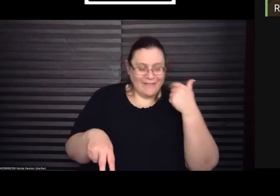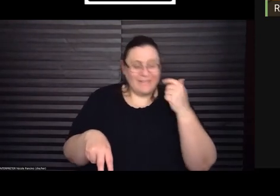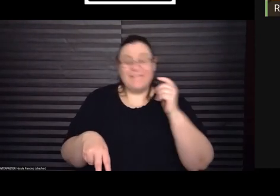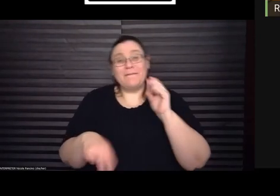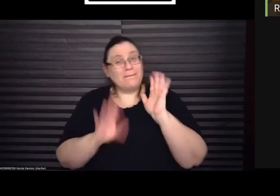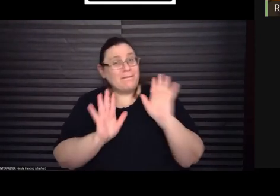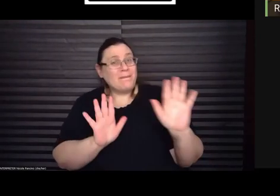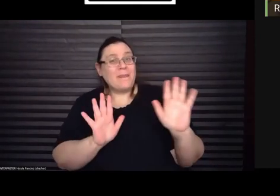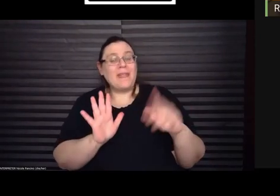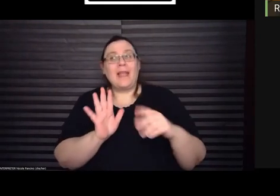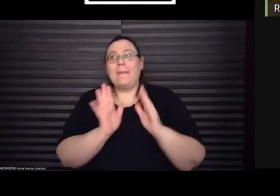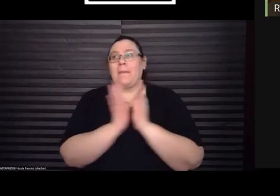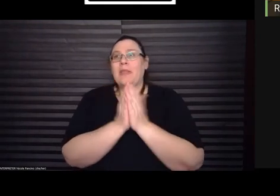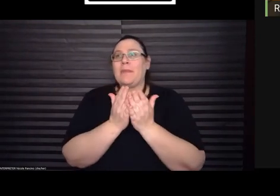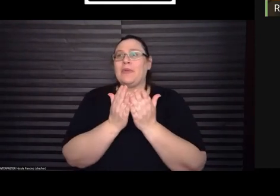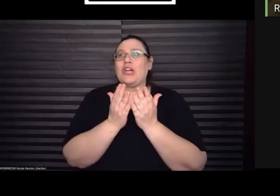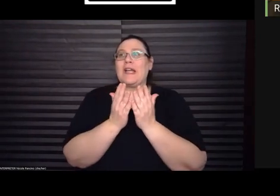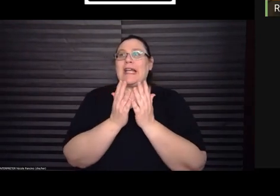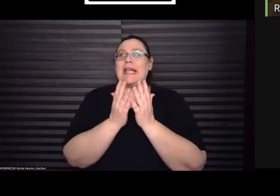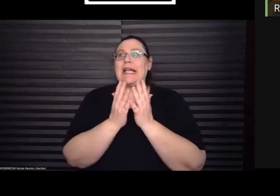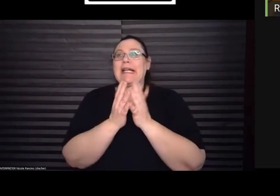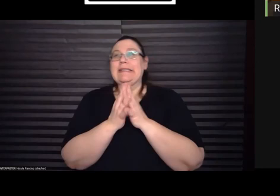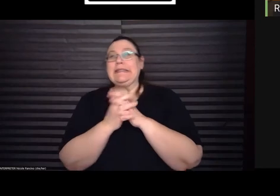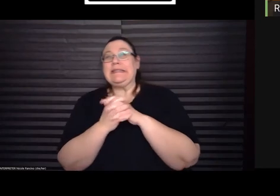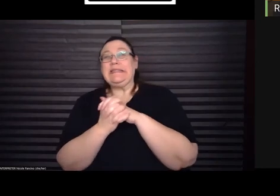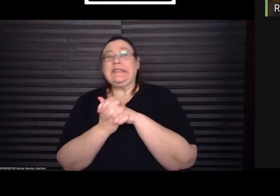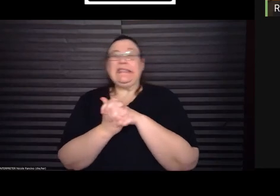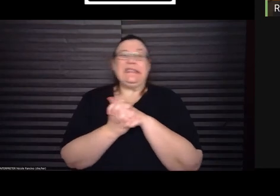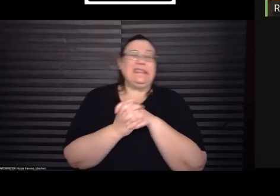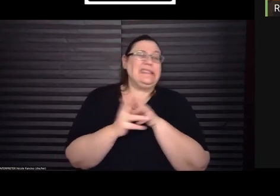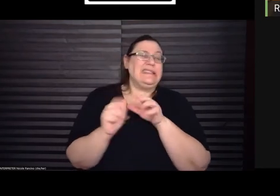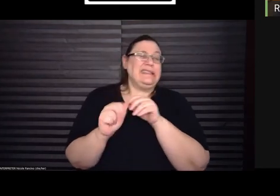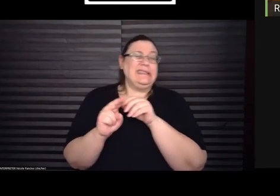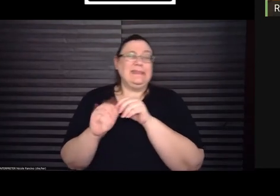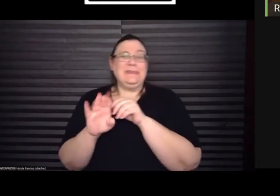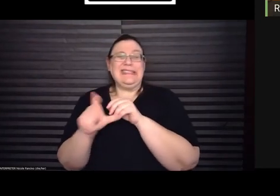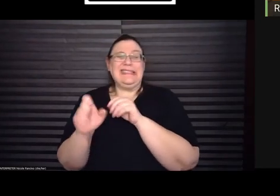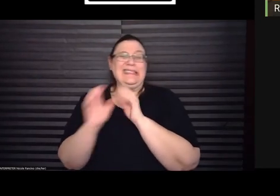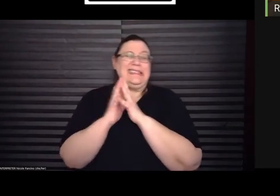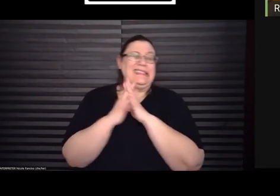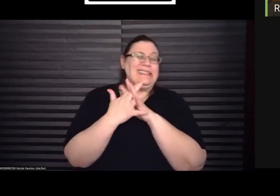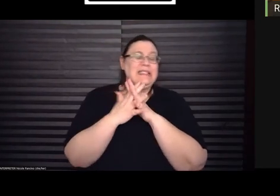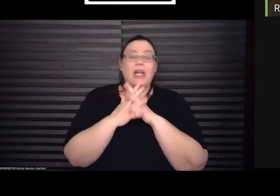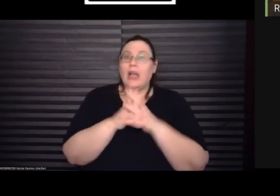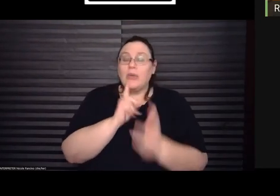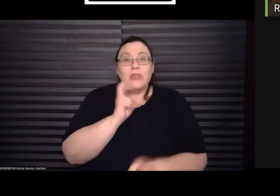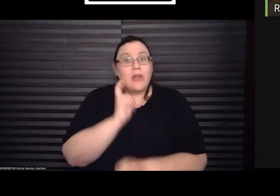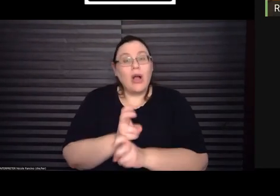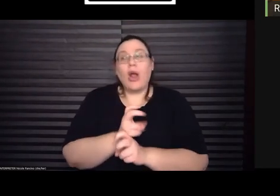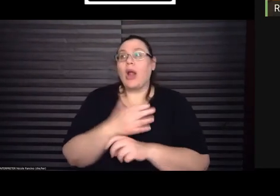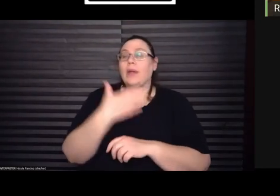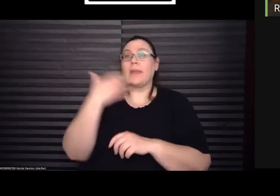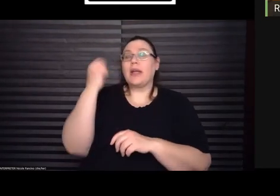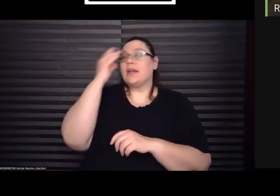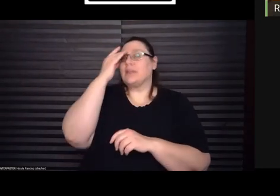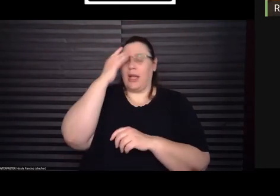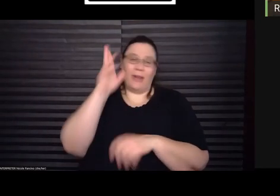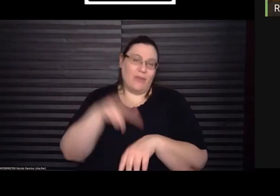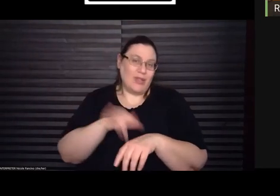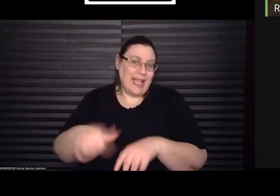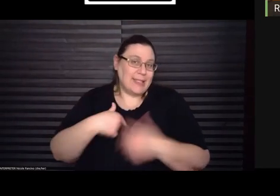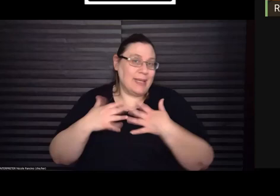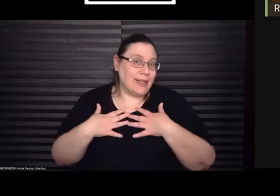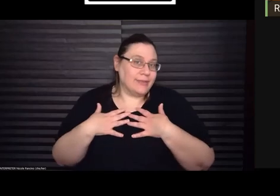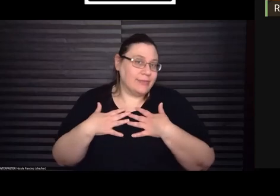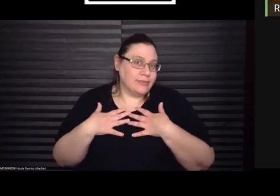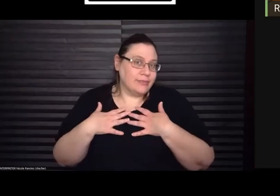where the book, you know, was like, you know, Annabelle, you know, and I had, it was really hard because, you know, of course